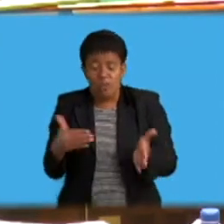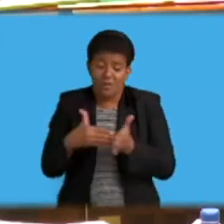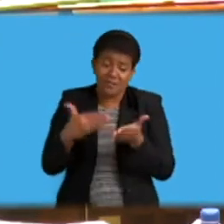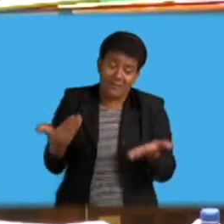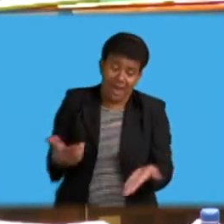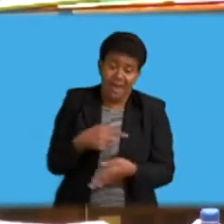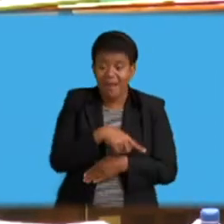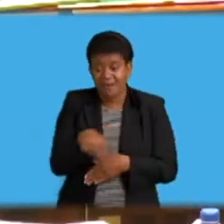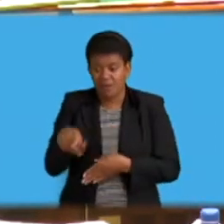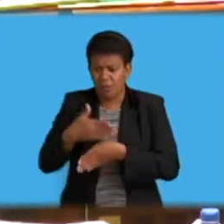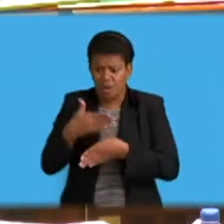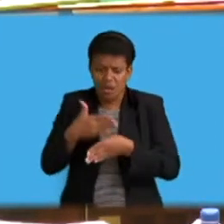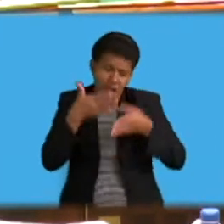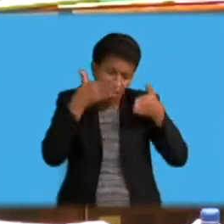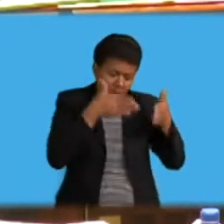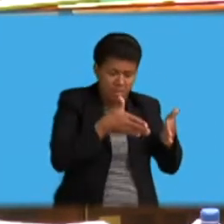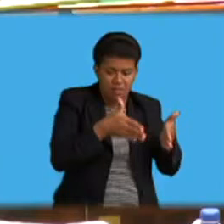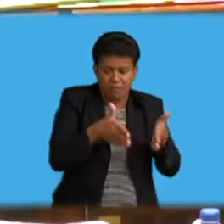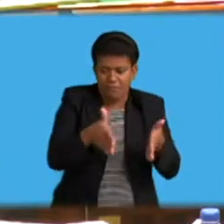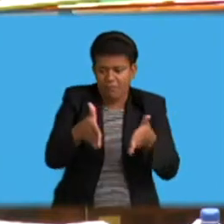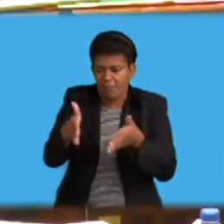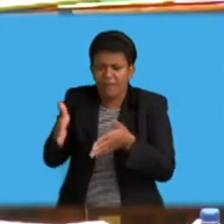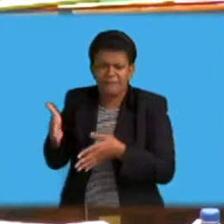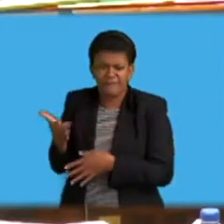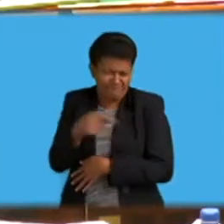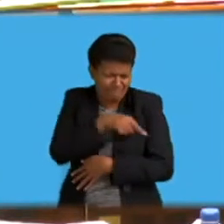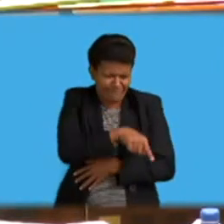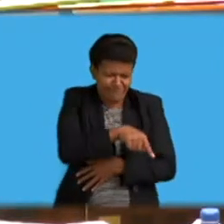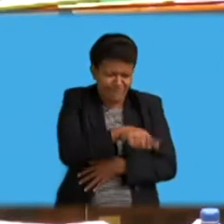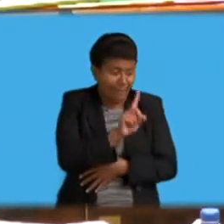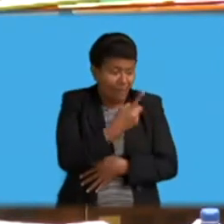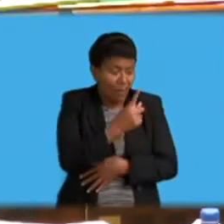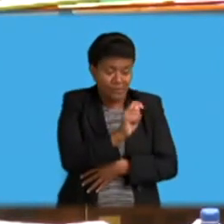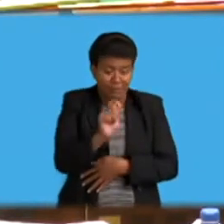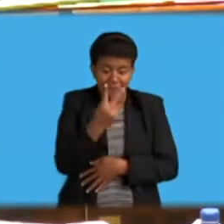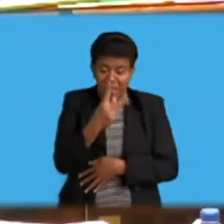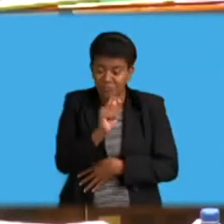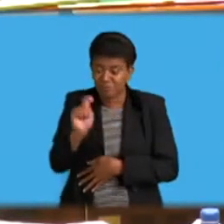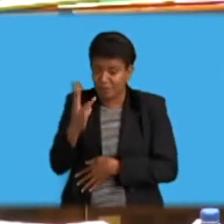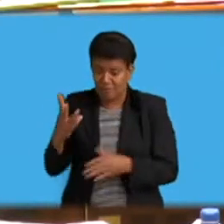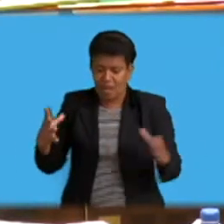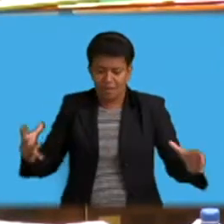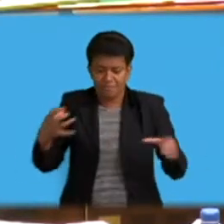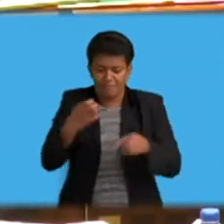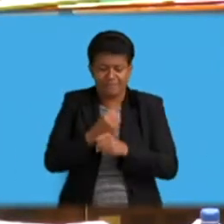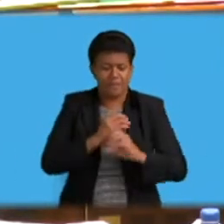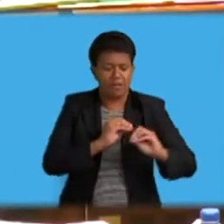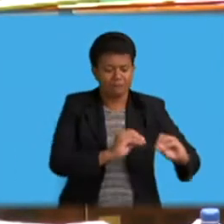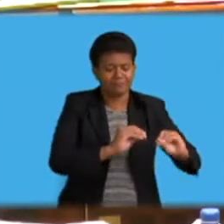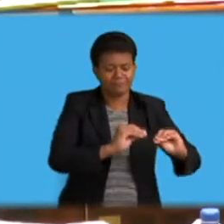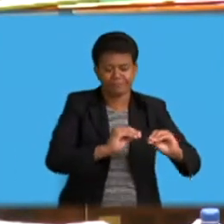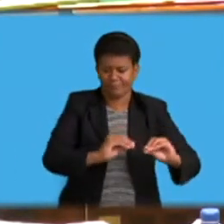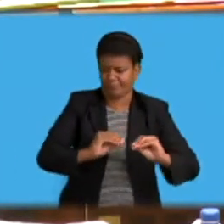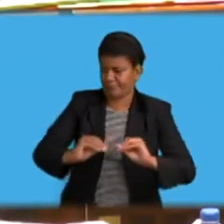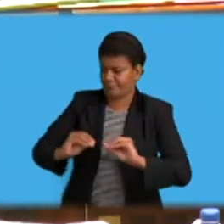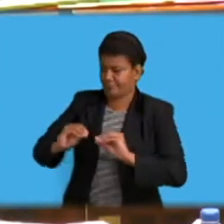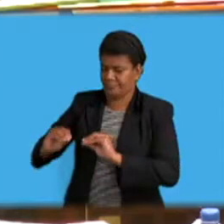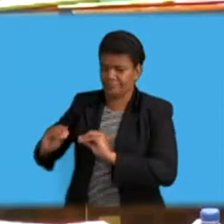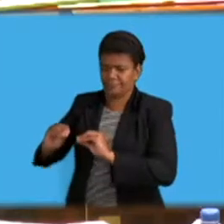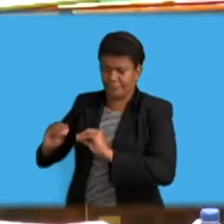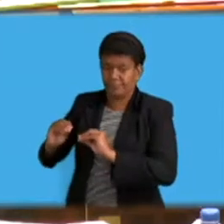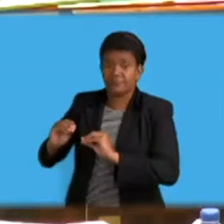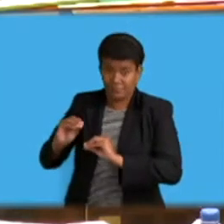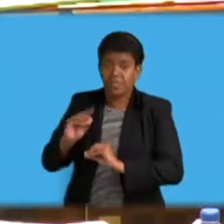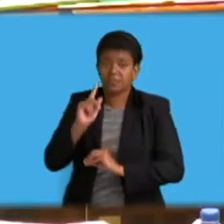and ad hoc amendments to it without proper holistic curriculum development process will spill over into universities,